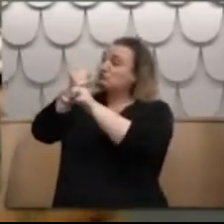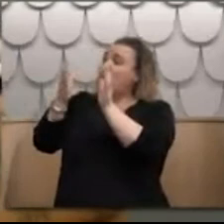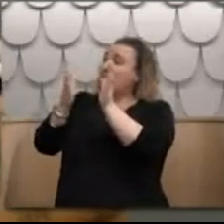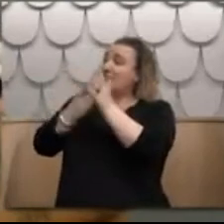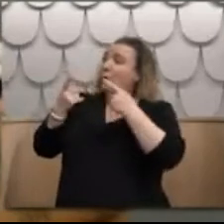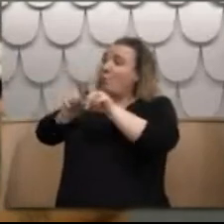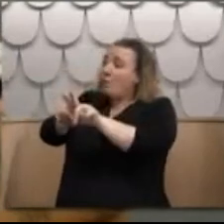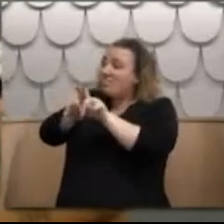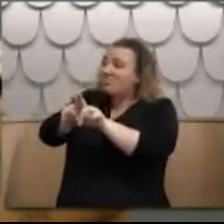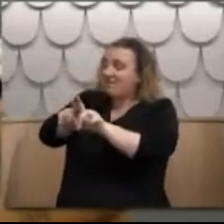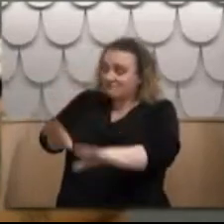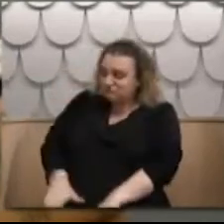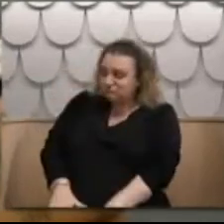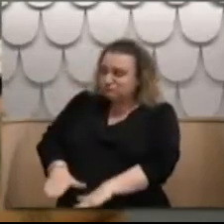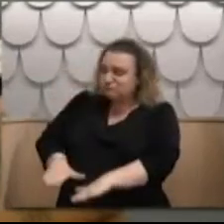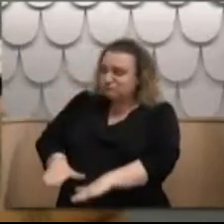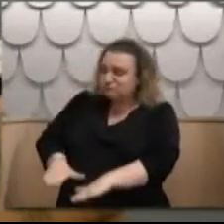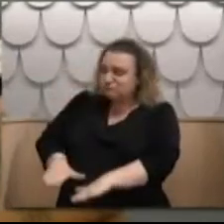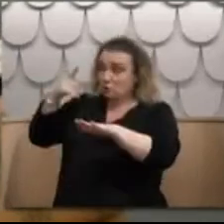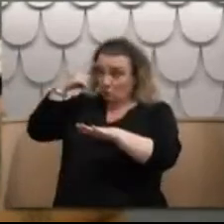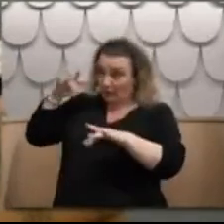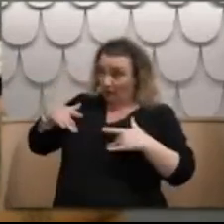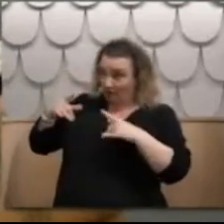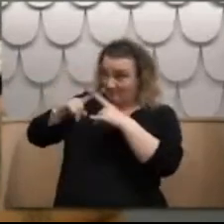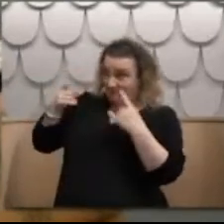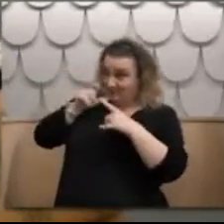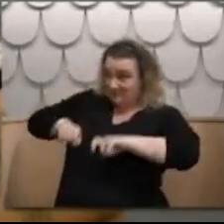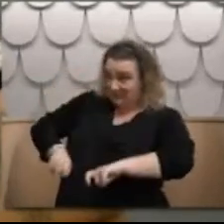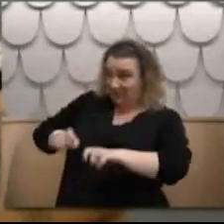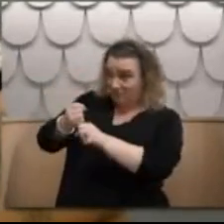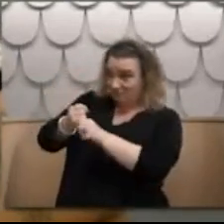would have been different if they had let you stay with your grandmother? Yes.